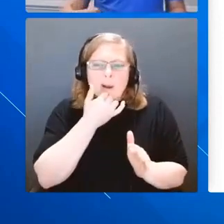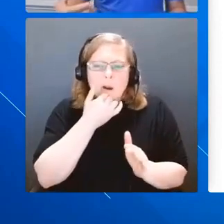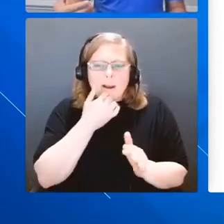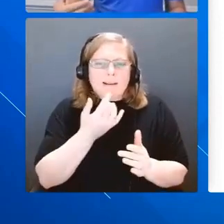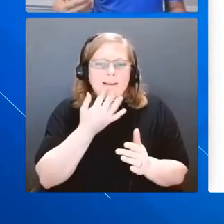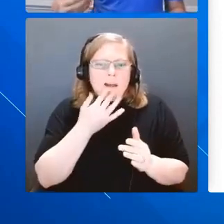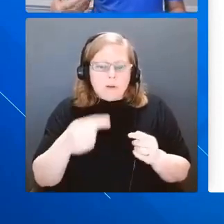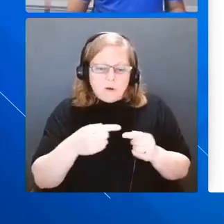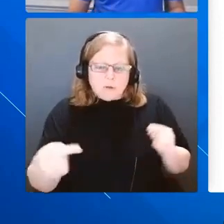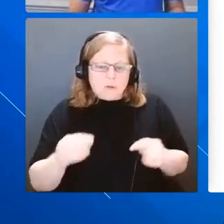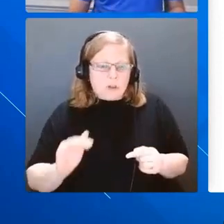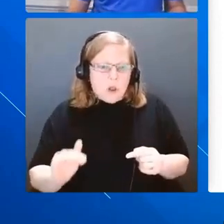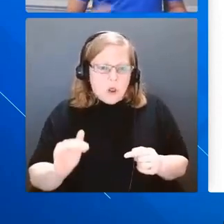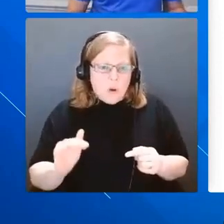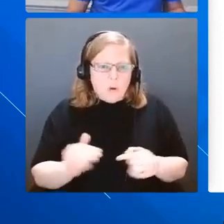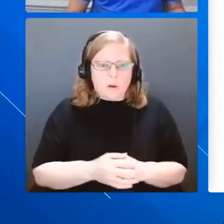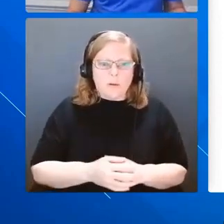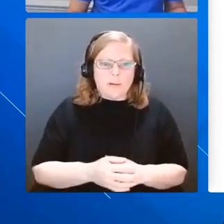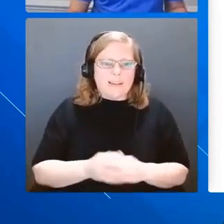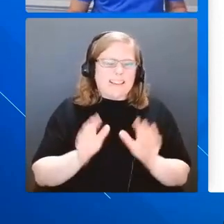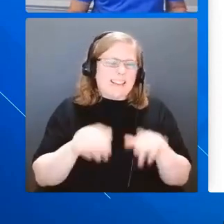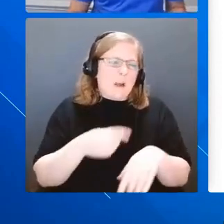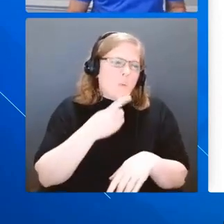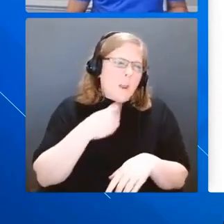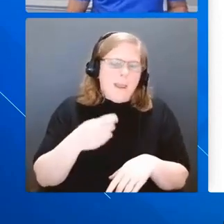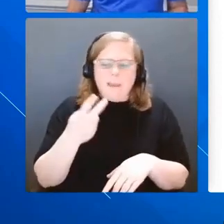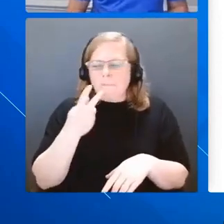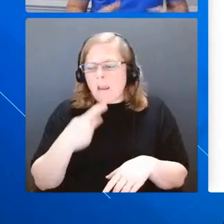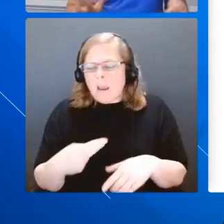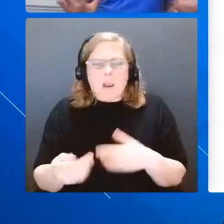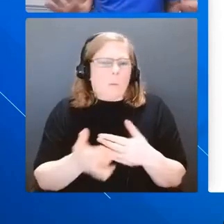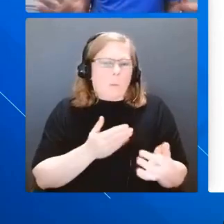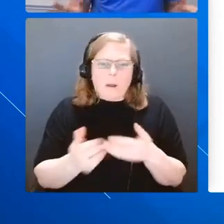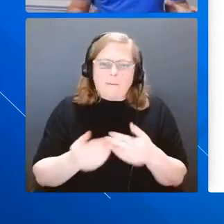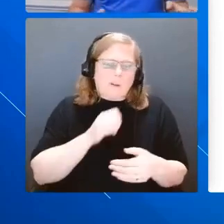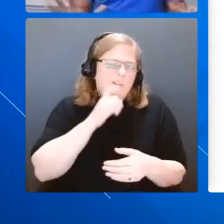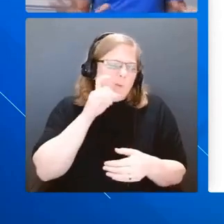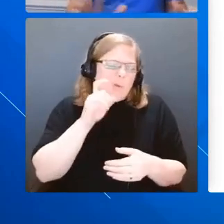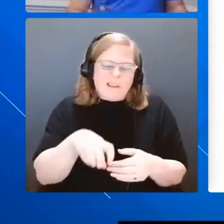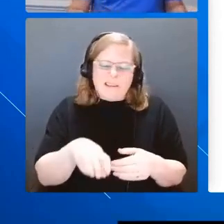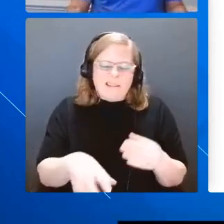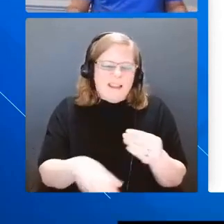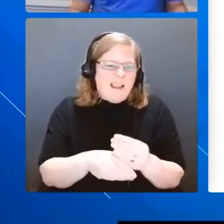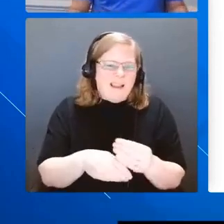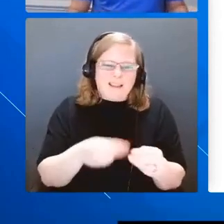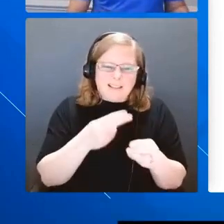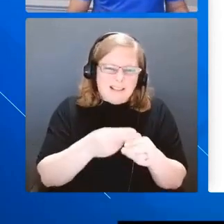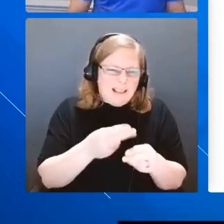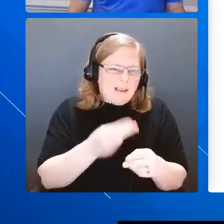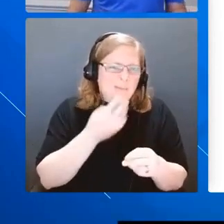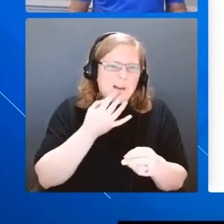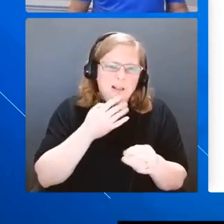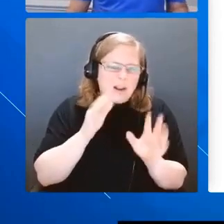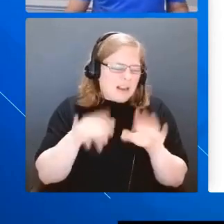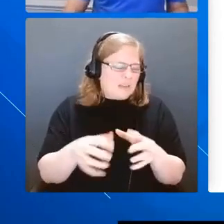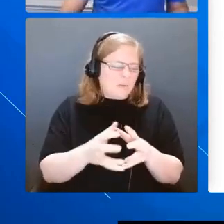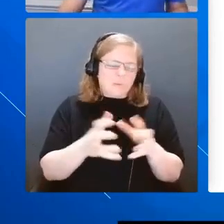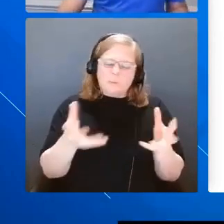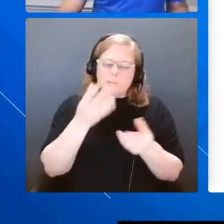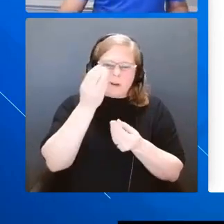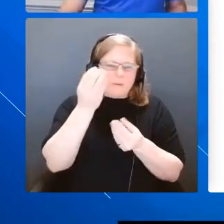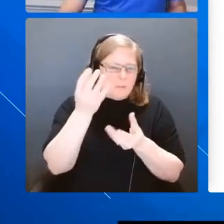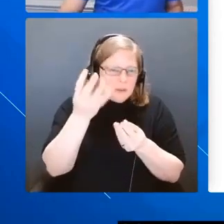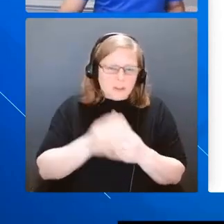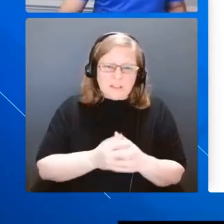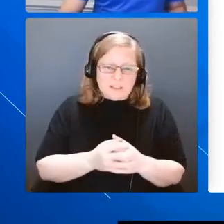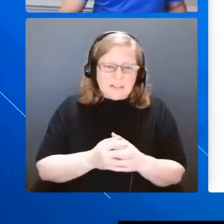important that they know it's was it red text on a pink background. That was too much information,